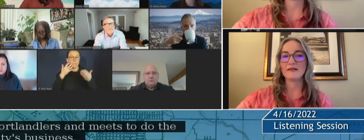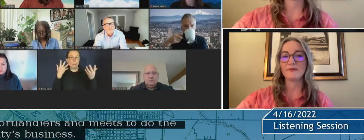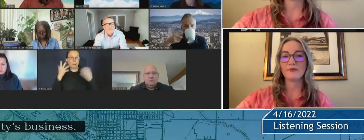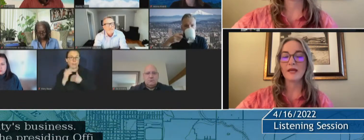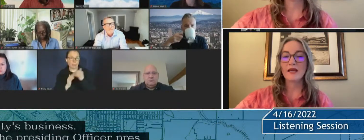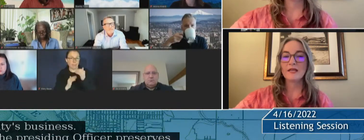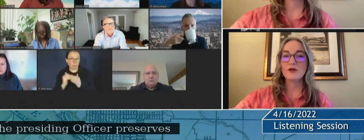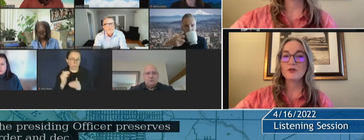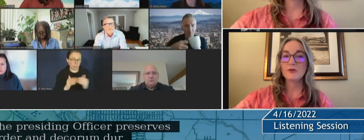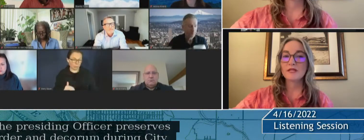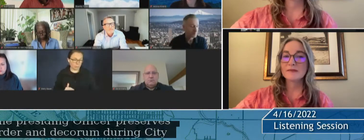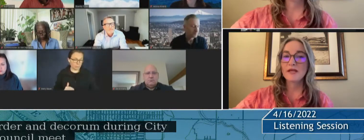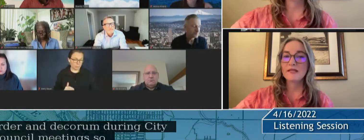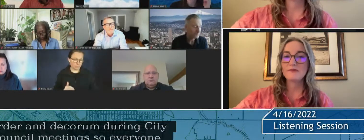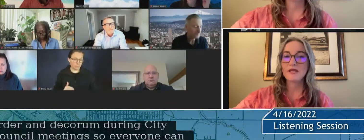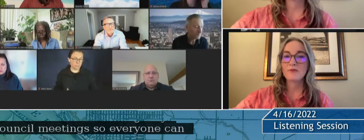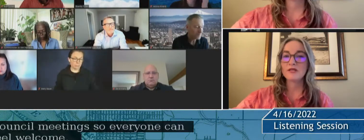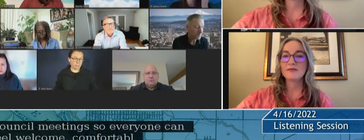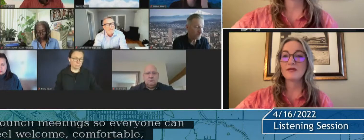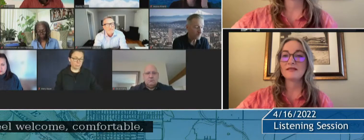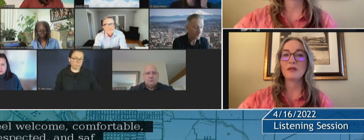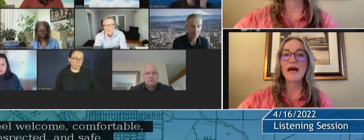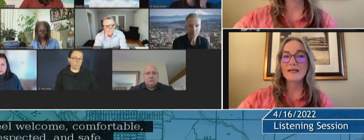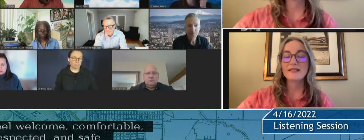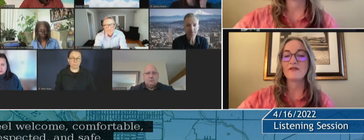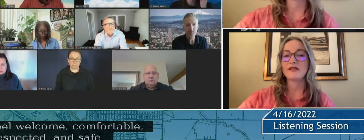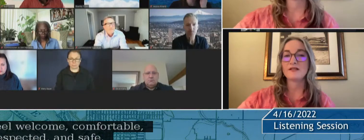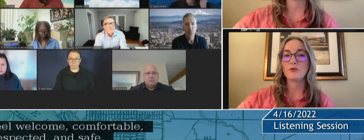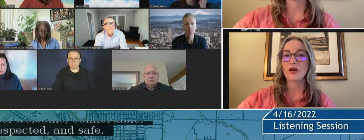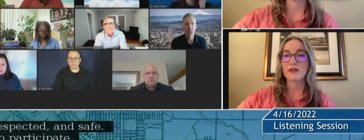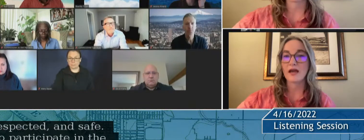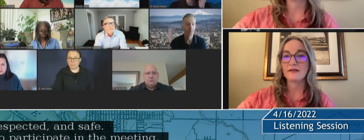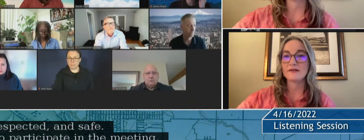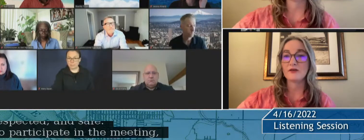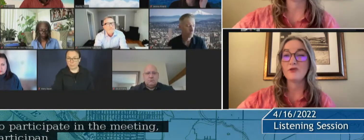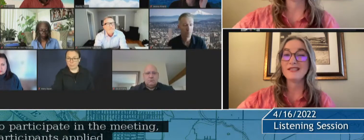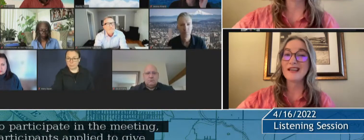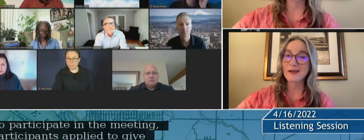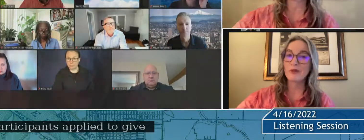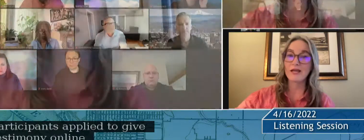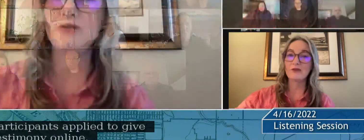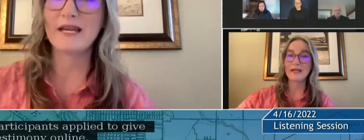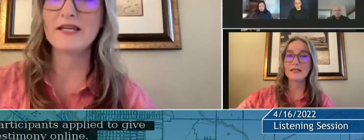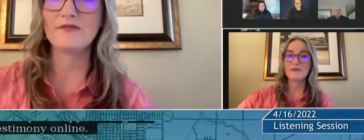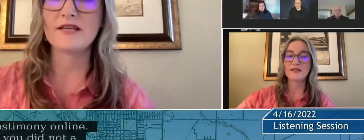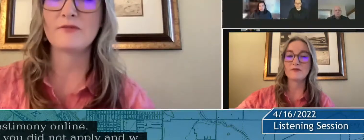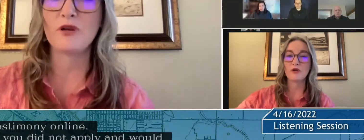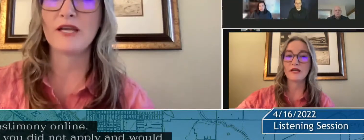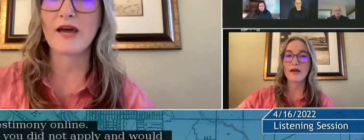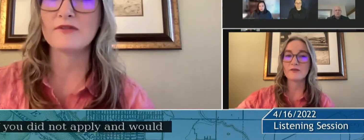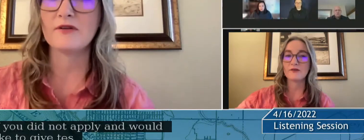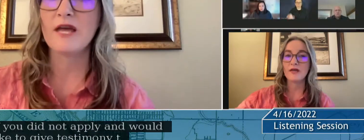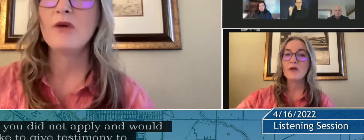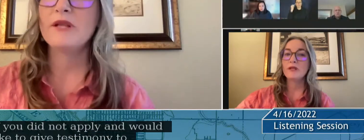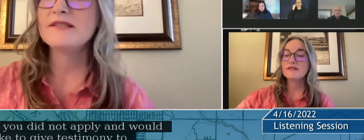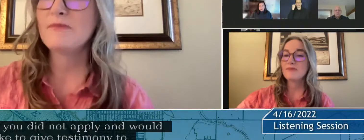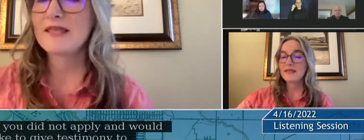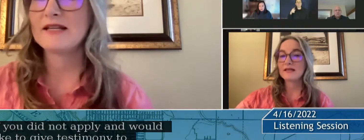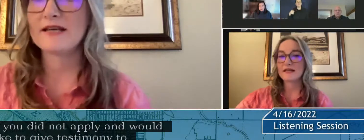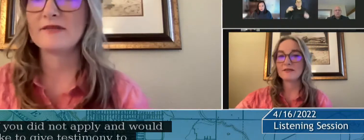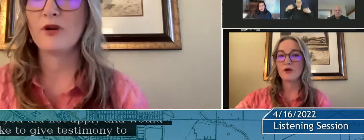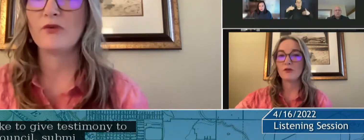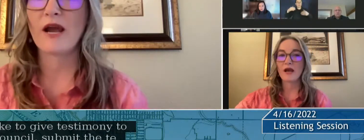respected. So to participate in this meeting, participants applied to give testimony online. So if you did not apply and you'd like to give testimony to council, please